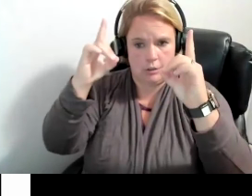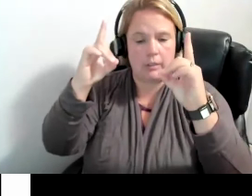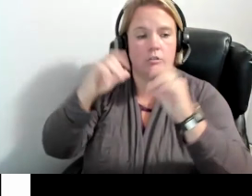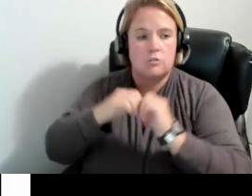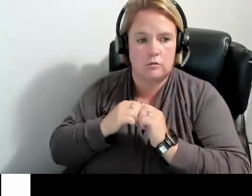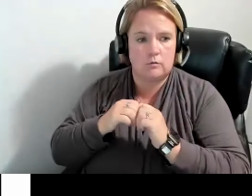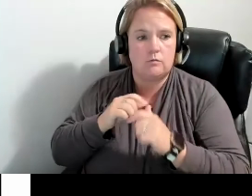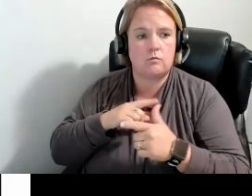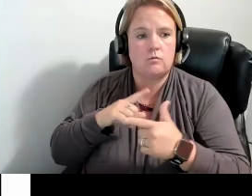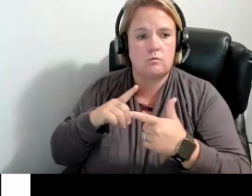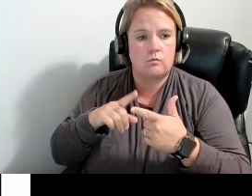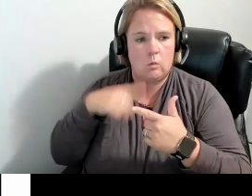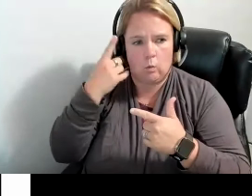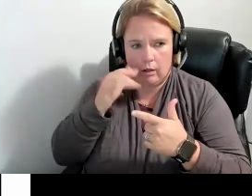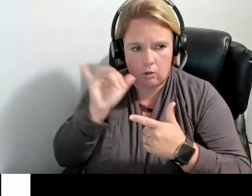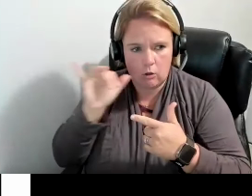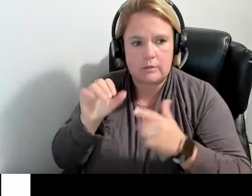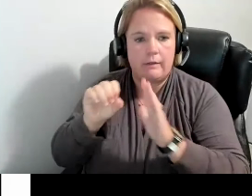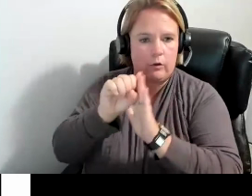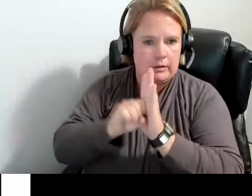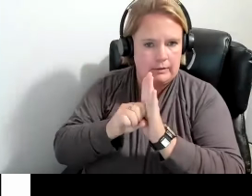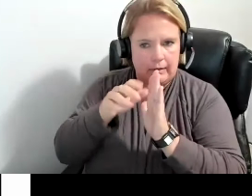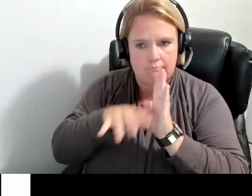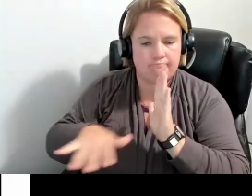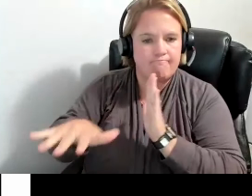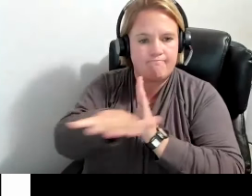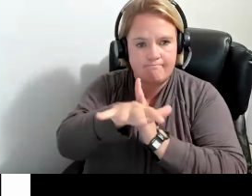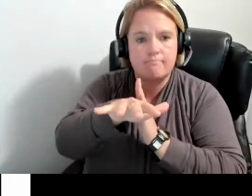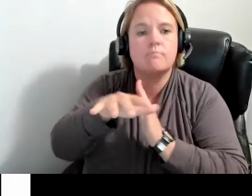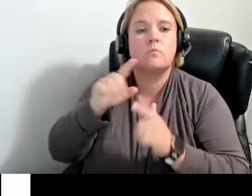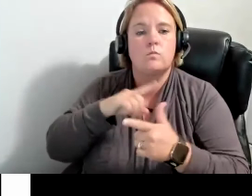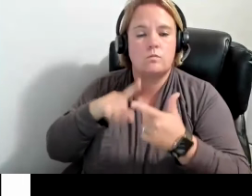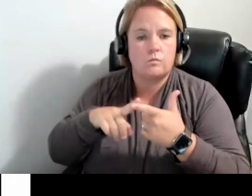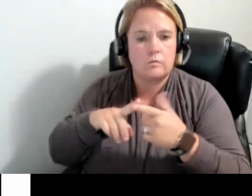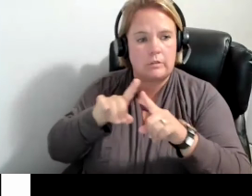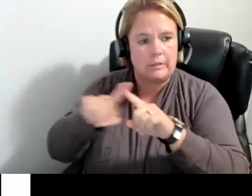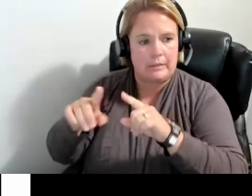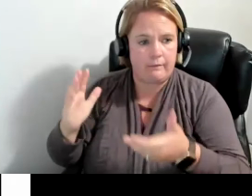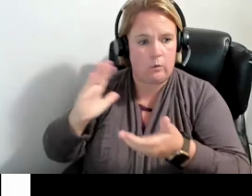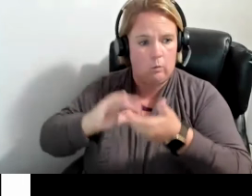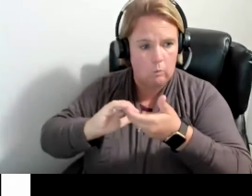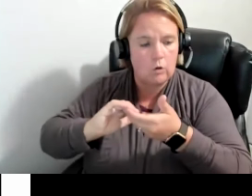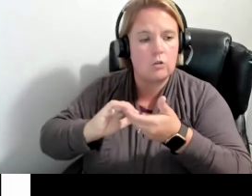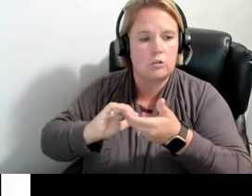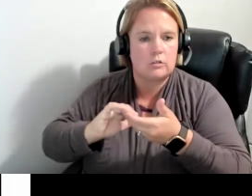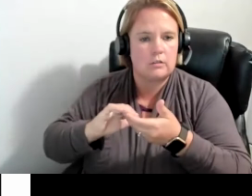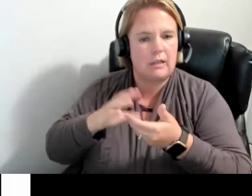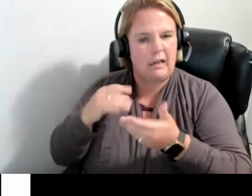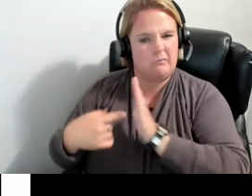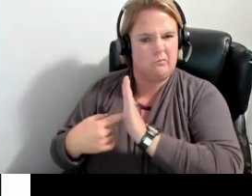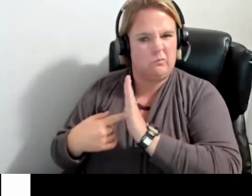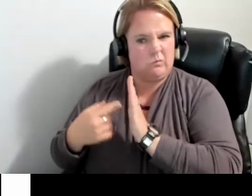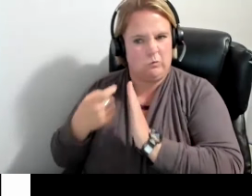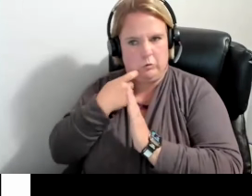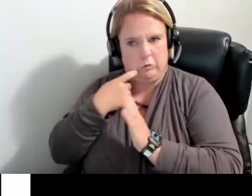going to also show you what that looks like on a statewide level. I'll be talking about the different partners that we work with. I just kind of alluded to that